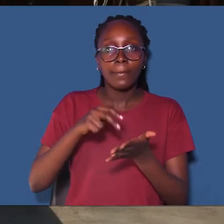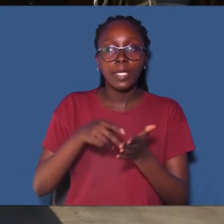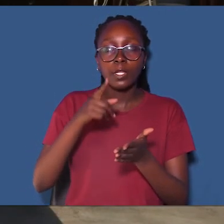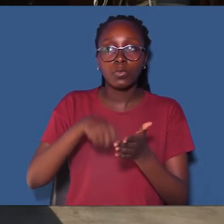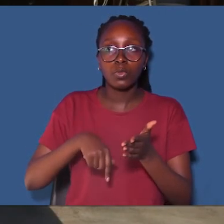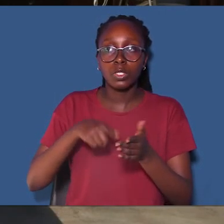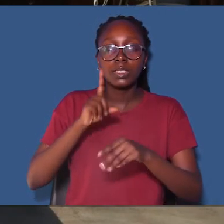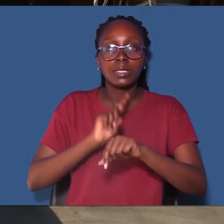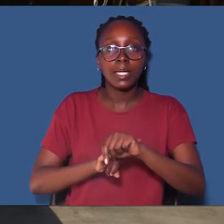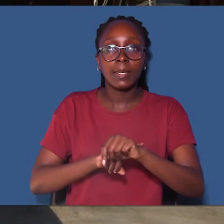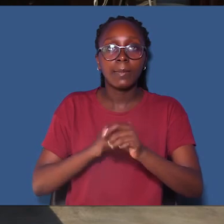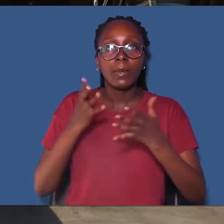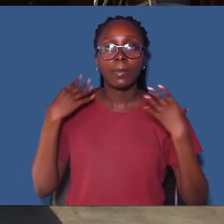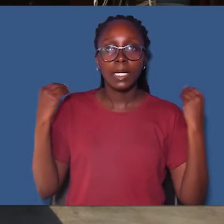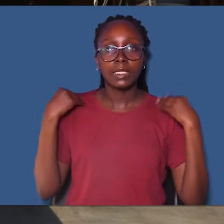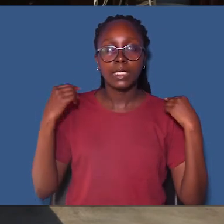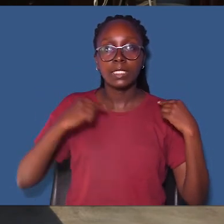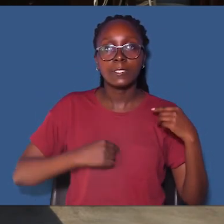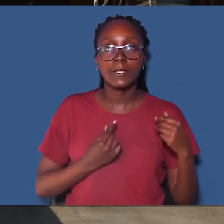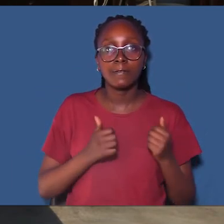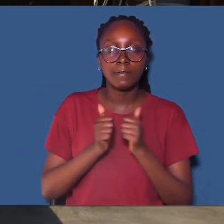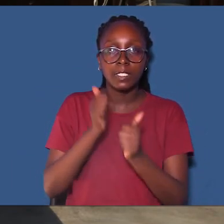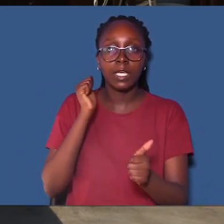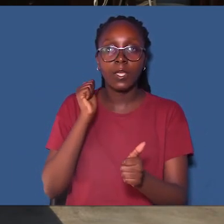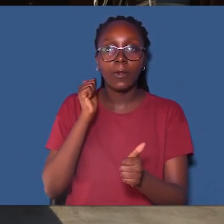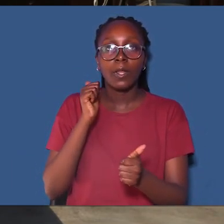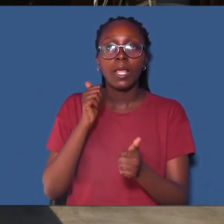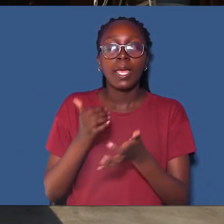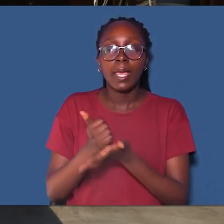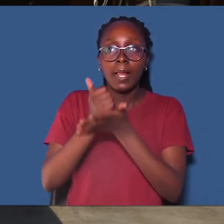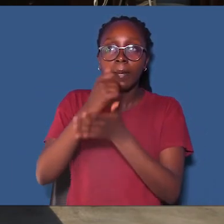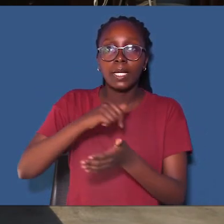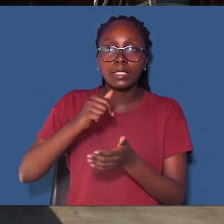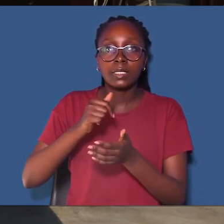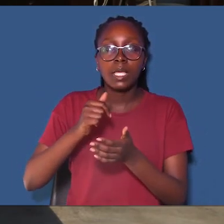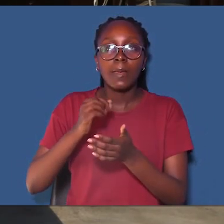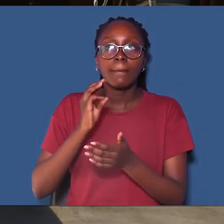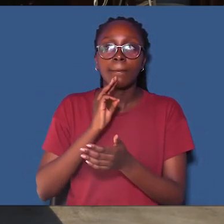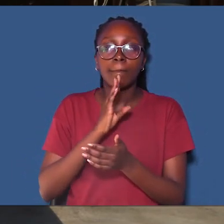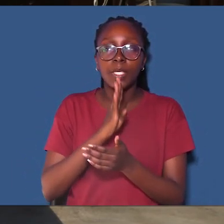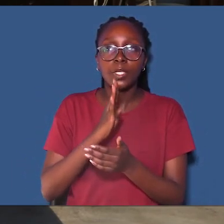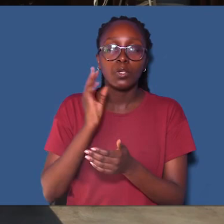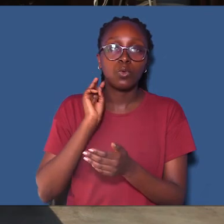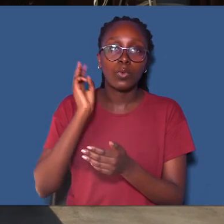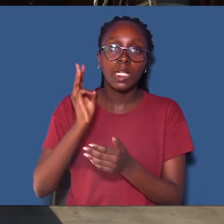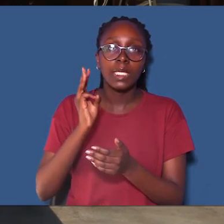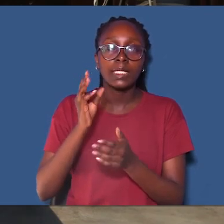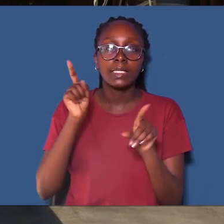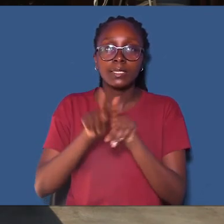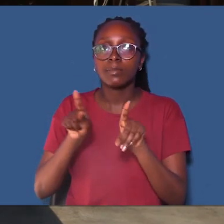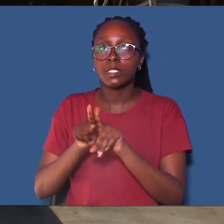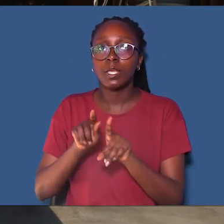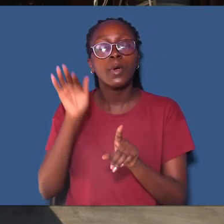self-denial. May we be willing and obedient. Because, Father, we have received